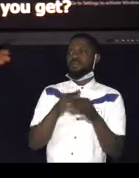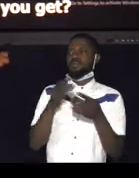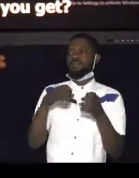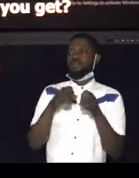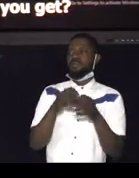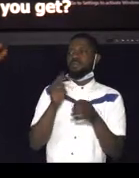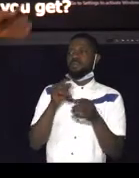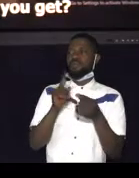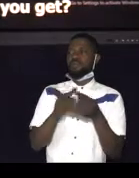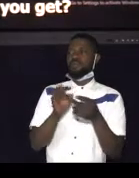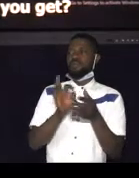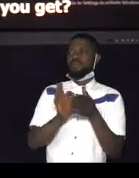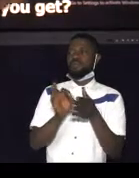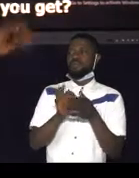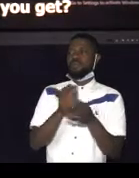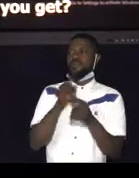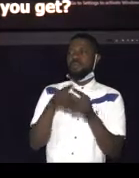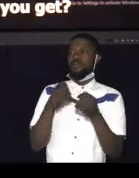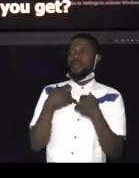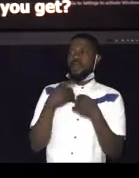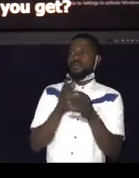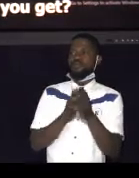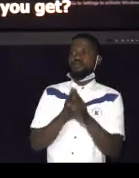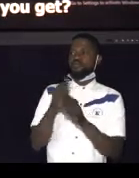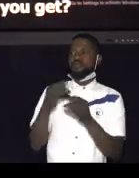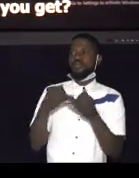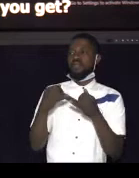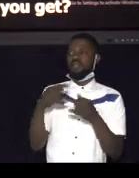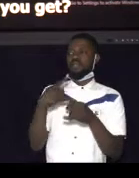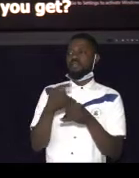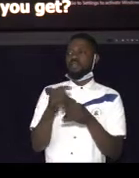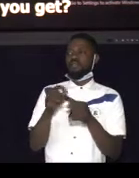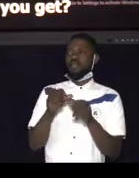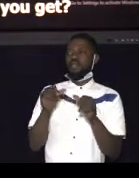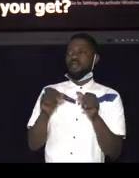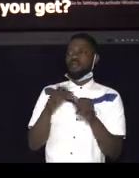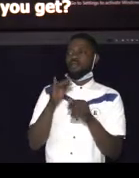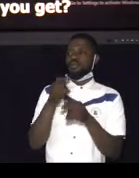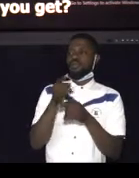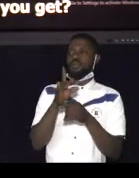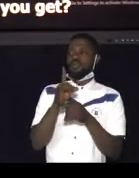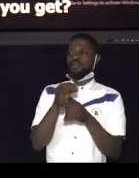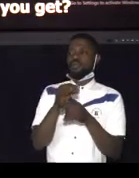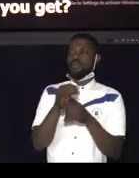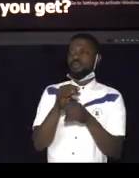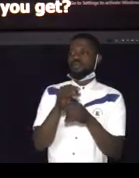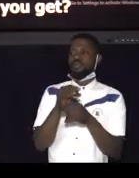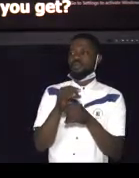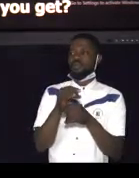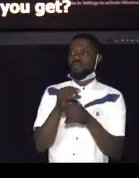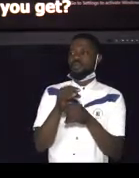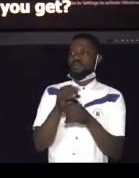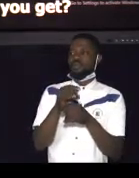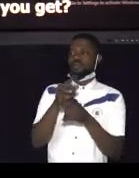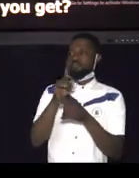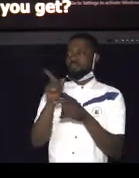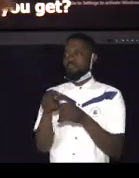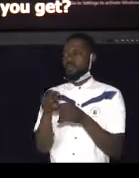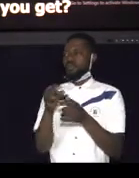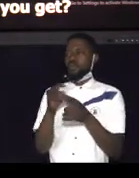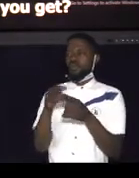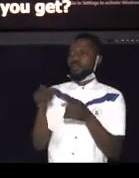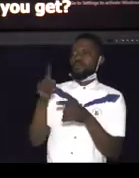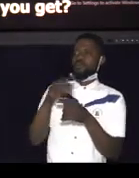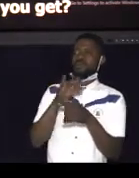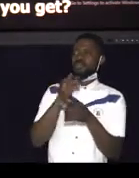need to calculate. Anytime you have a straight line, the angle is 180 degrees on a straight line. So whether you go this way or you go this